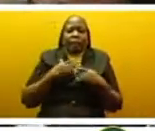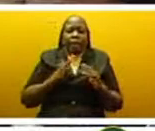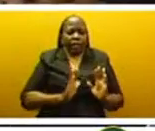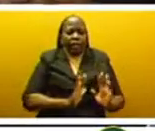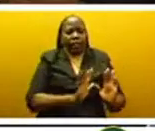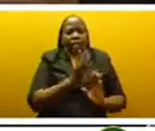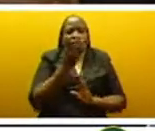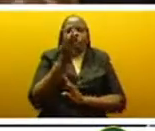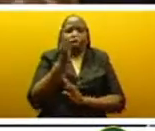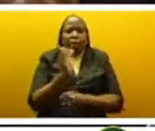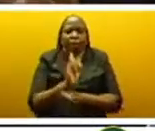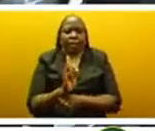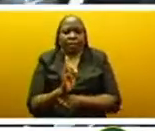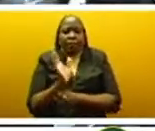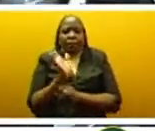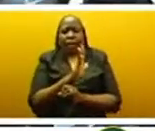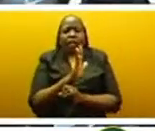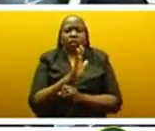court.